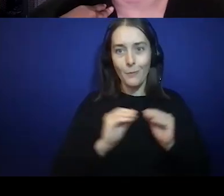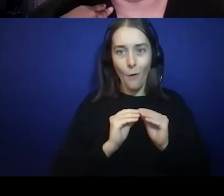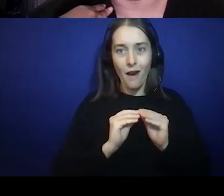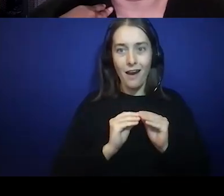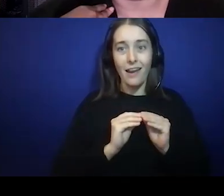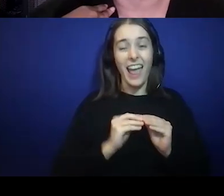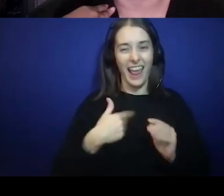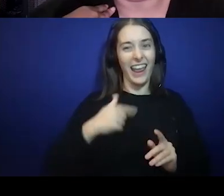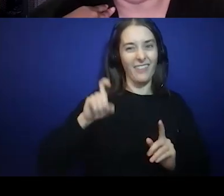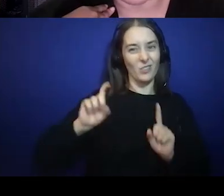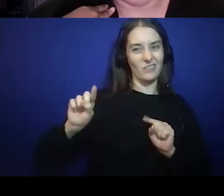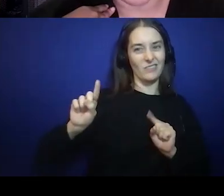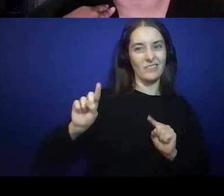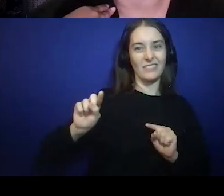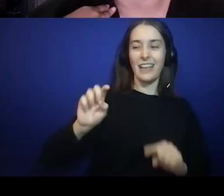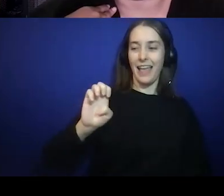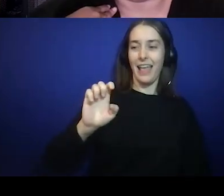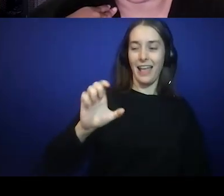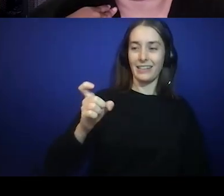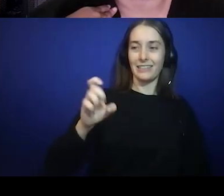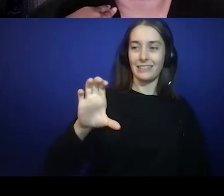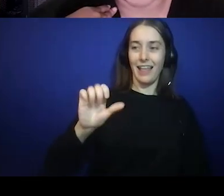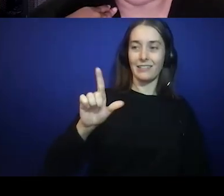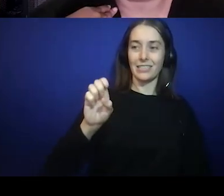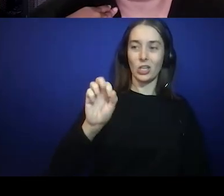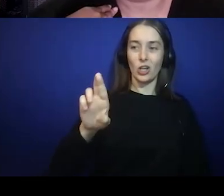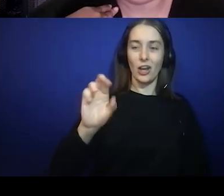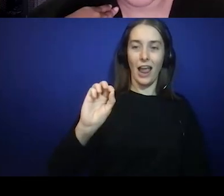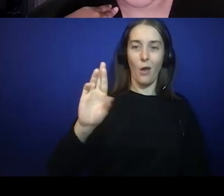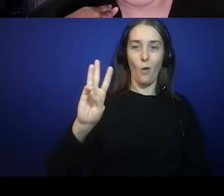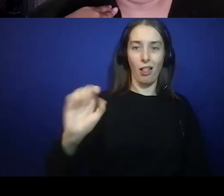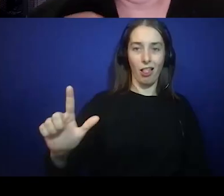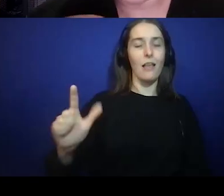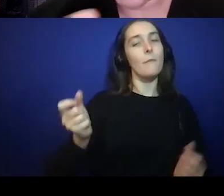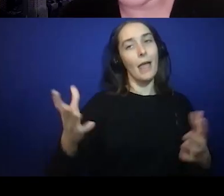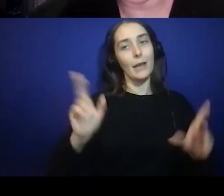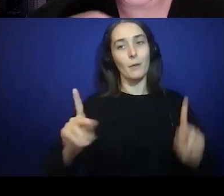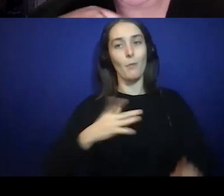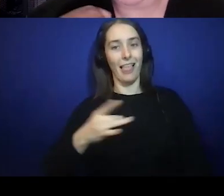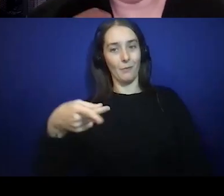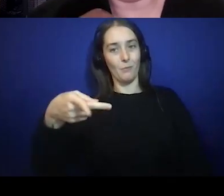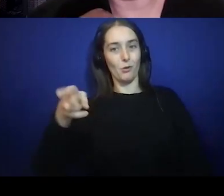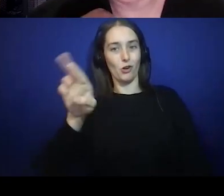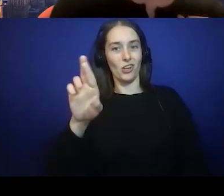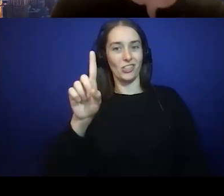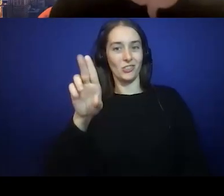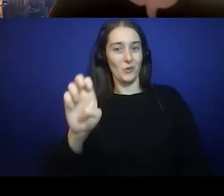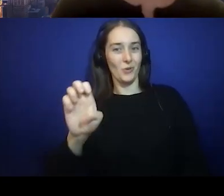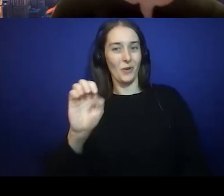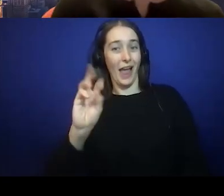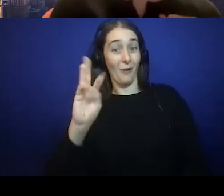to the owls. I prefer the Excelsior owl. A lot of people prefer the Purdue owl. Yeah, see, I Chandra, like